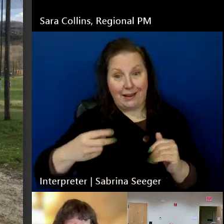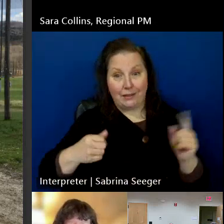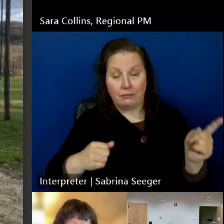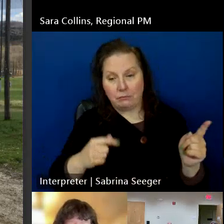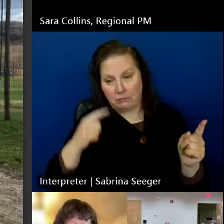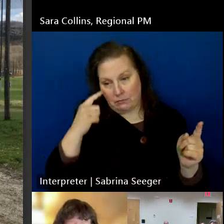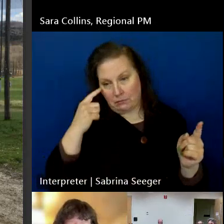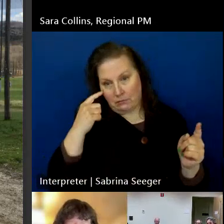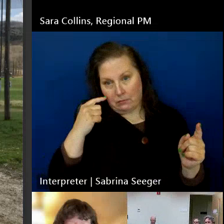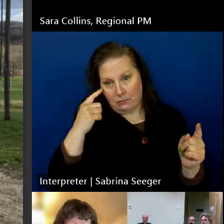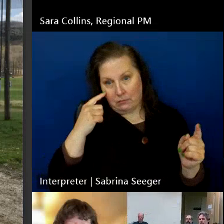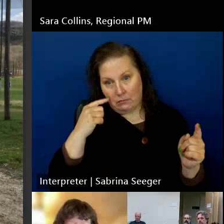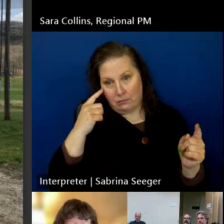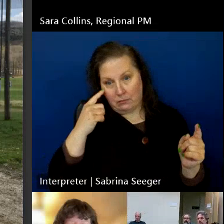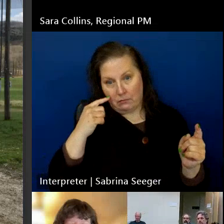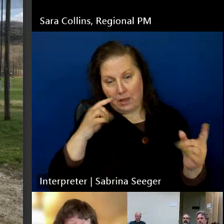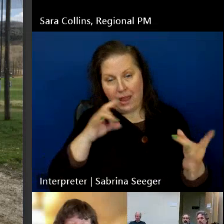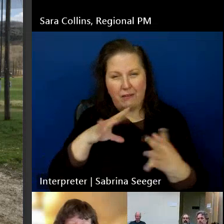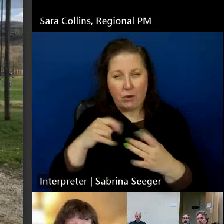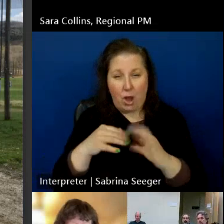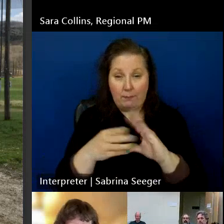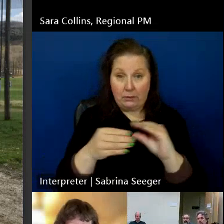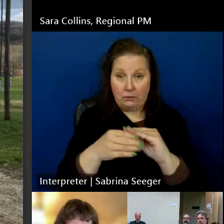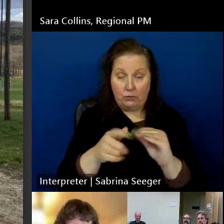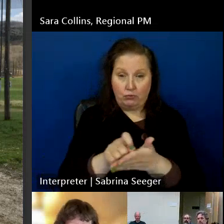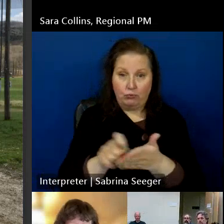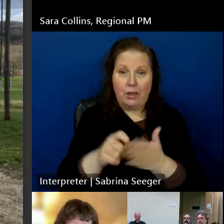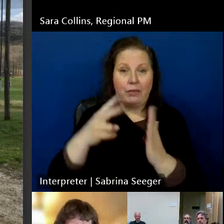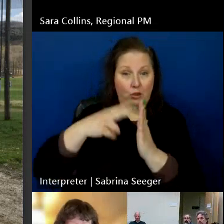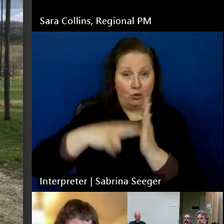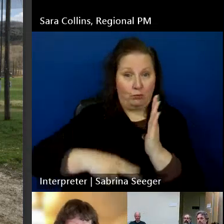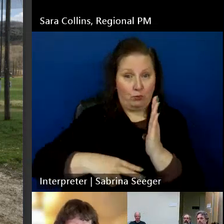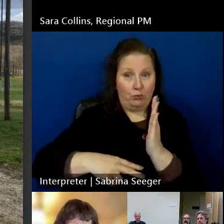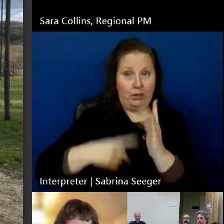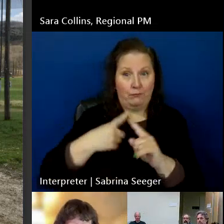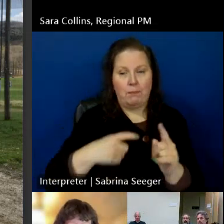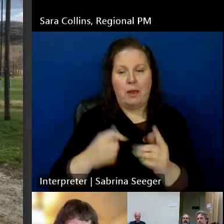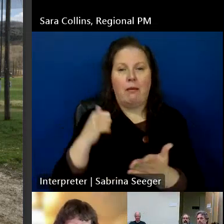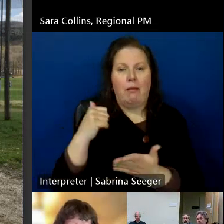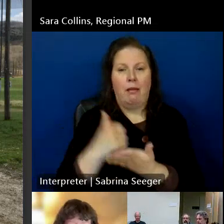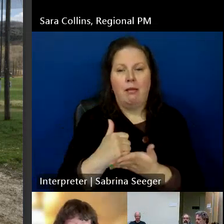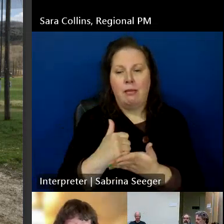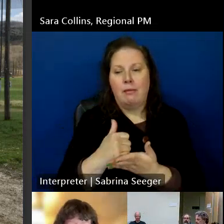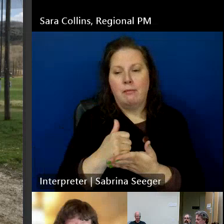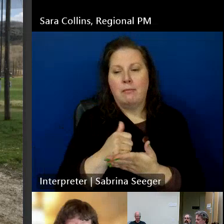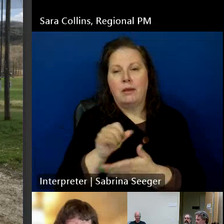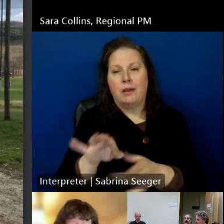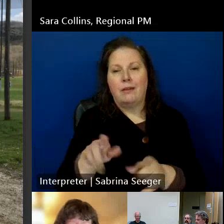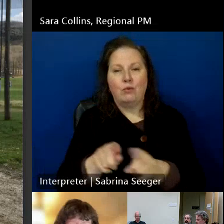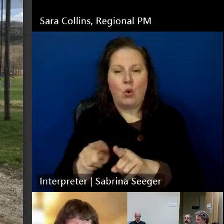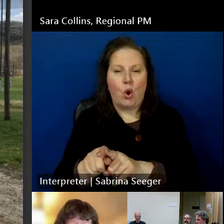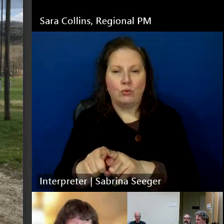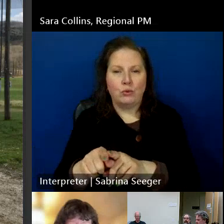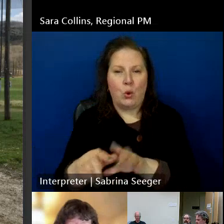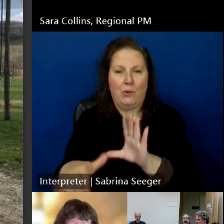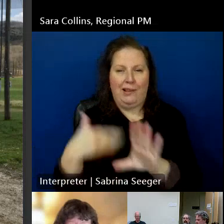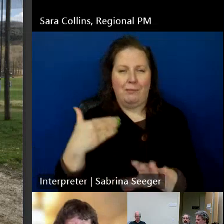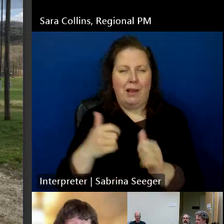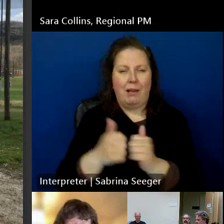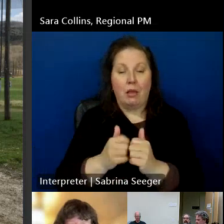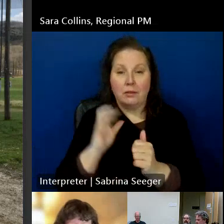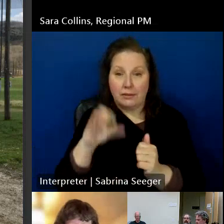have comments in writing that you're going to read from today, it would help us out if you also sent those to us via